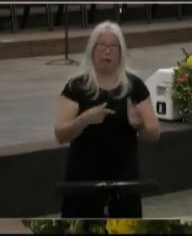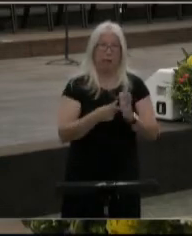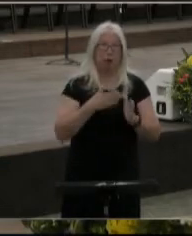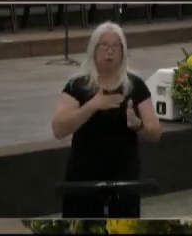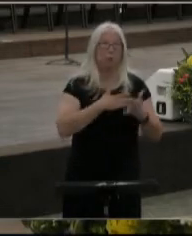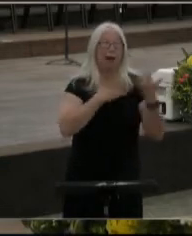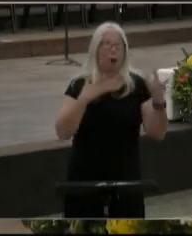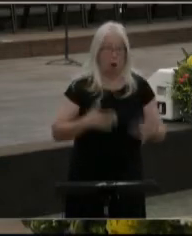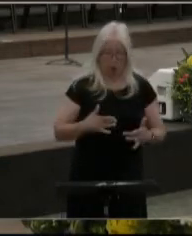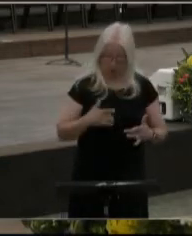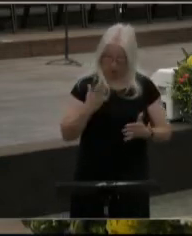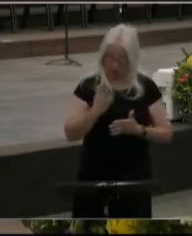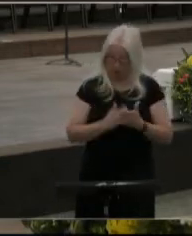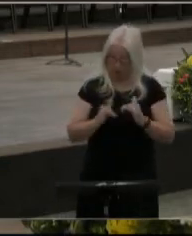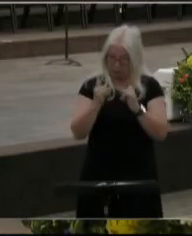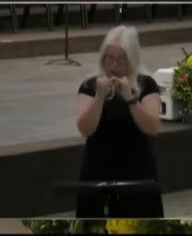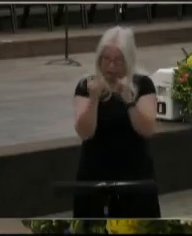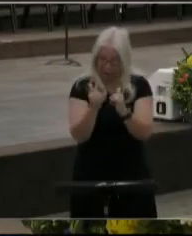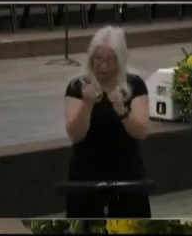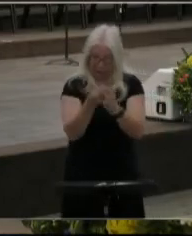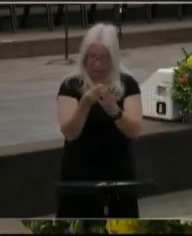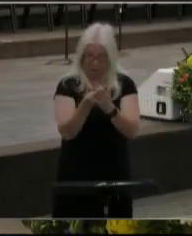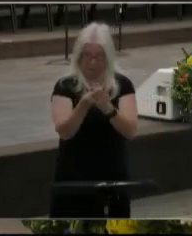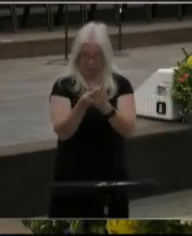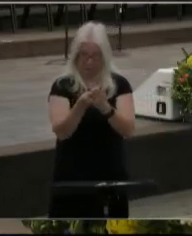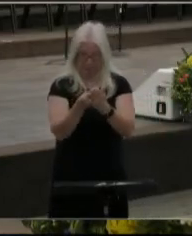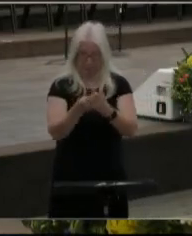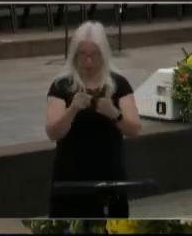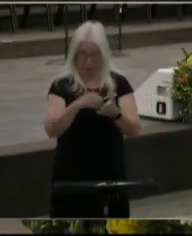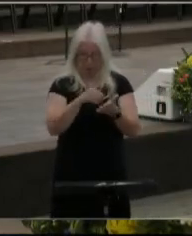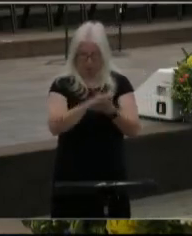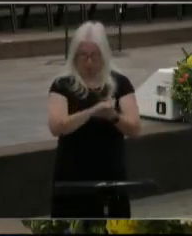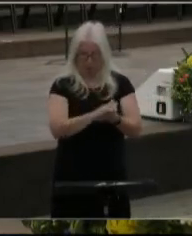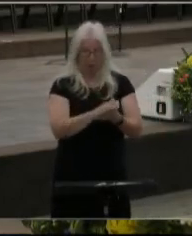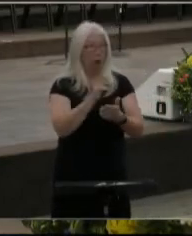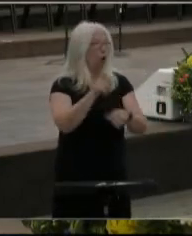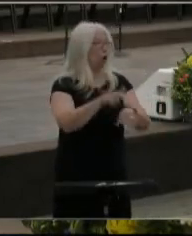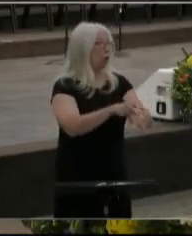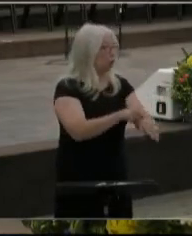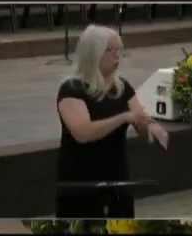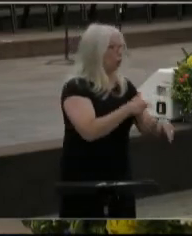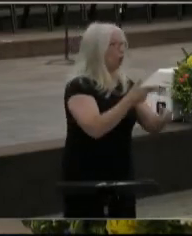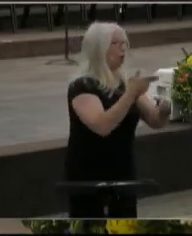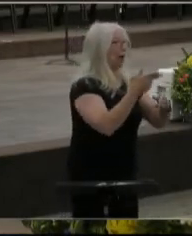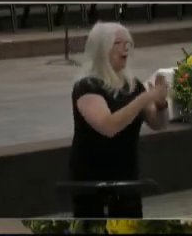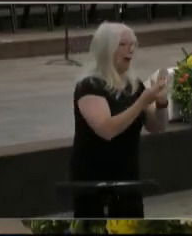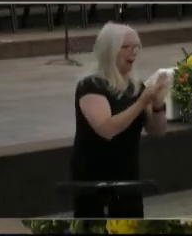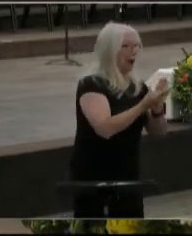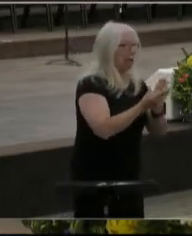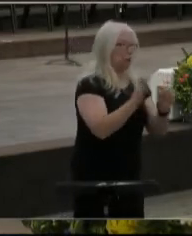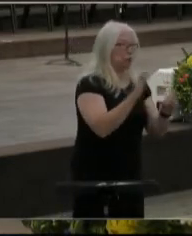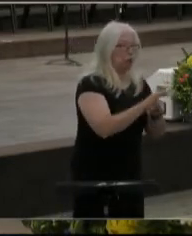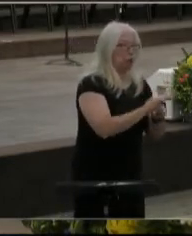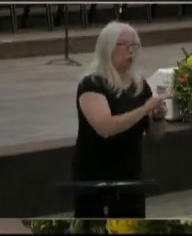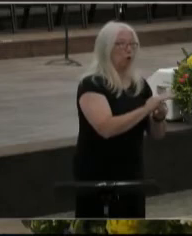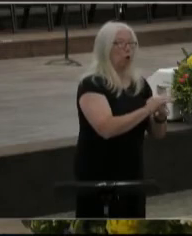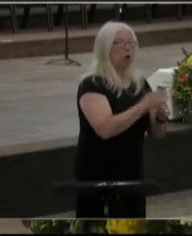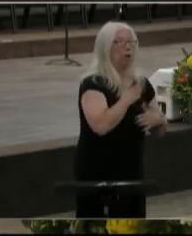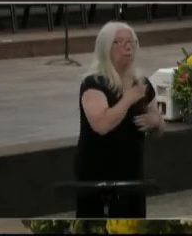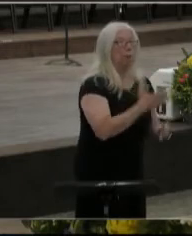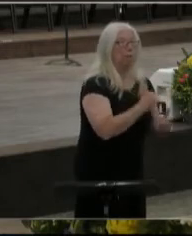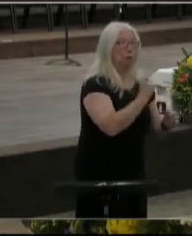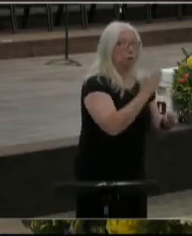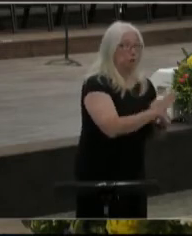me my heart. And some people will idolize money. I wrote down from my notes, long hours and total commitment to your job. Now, please listen